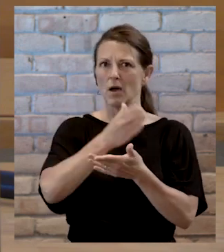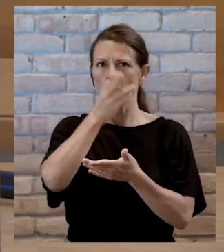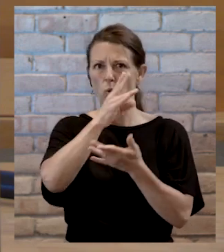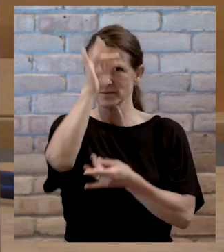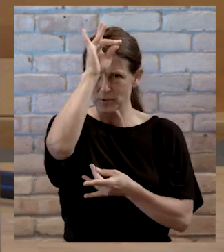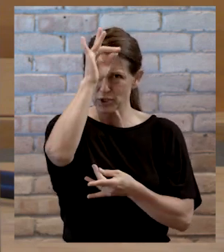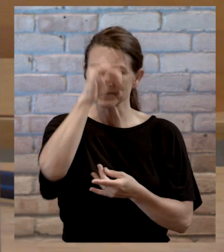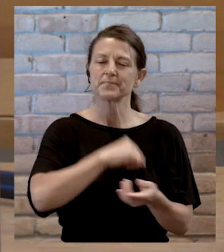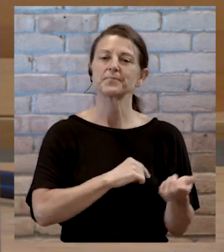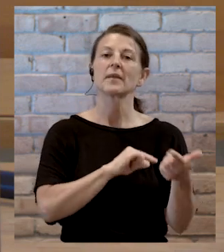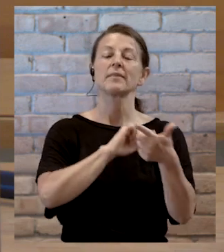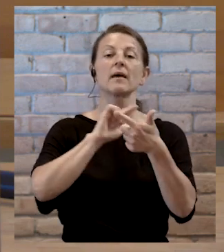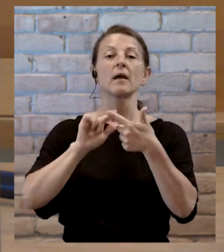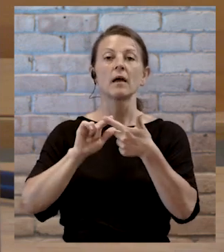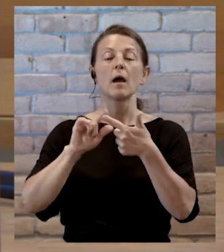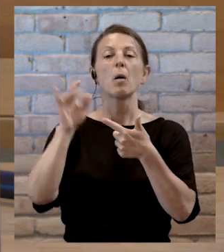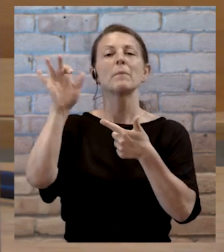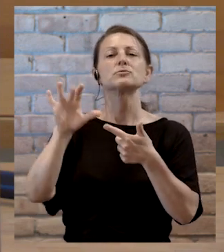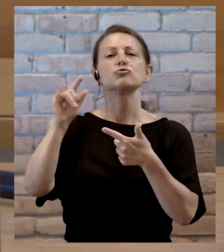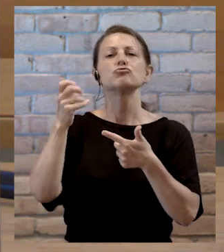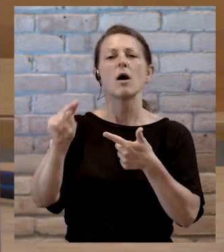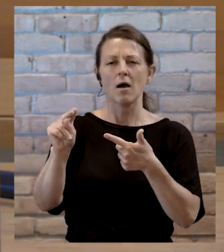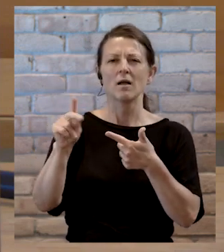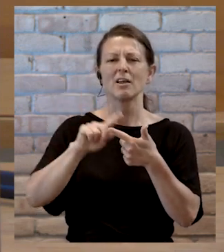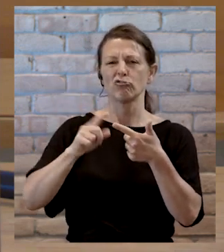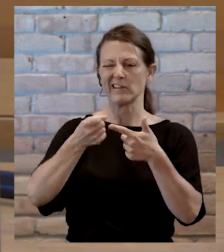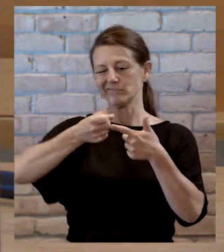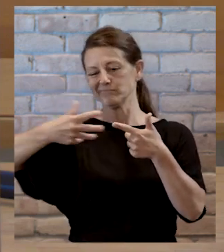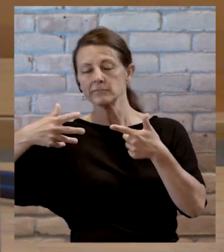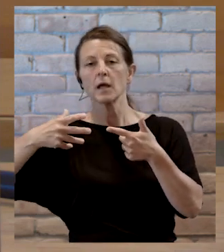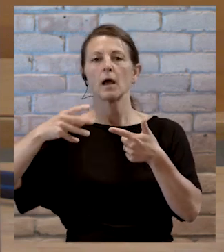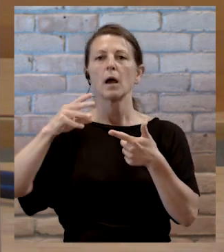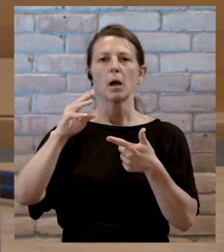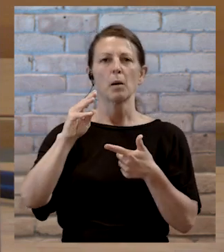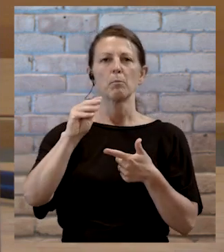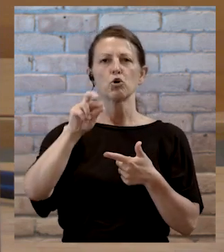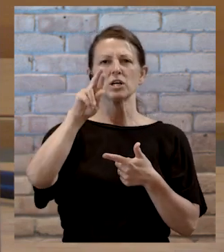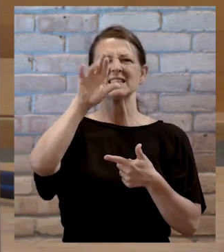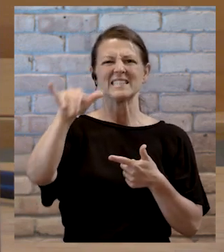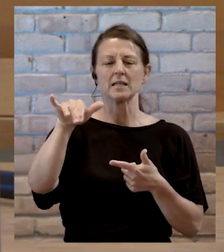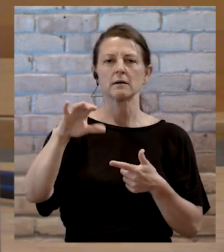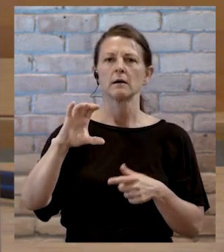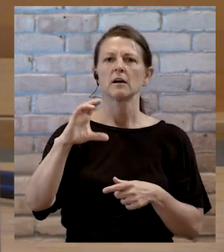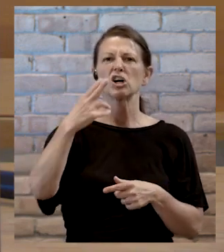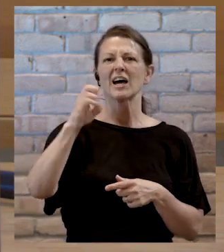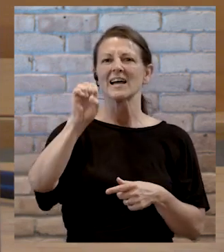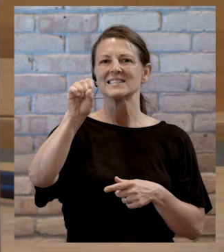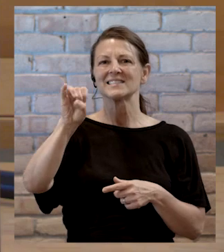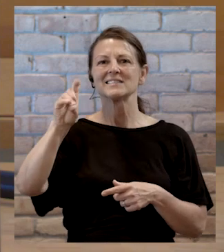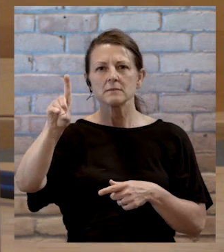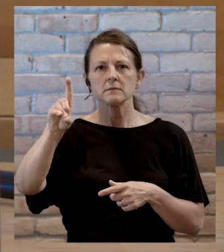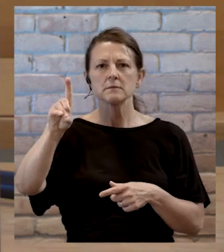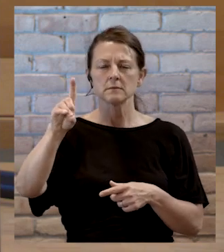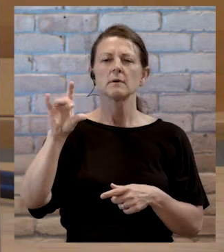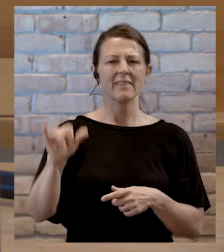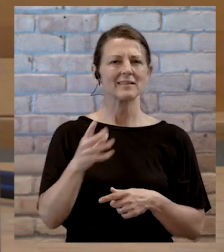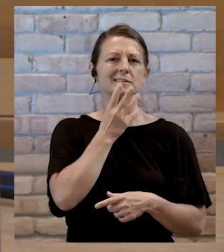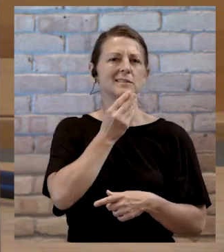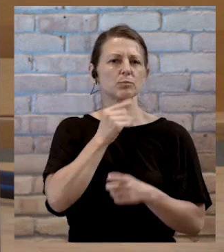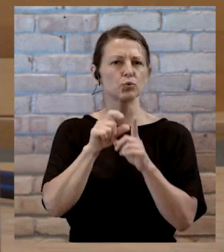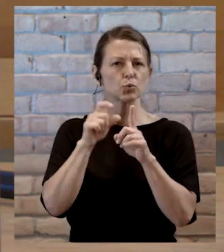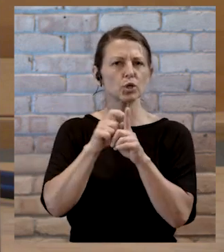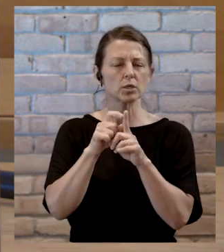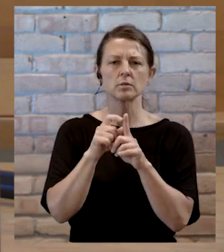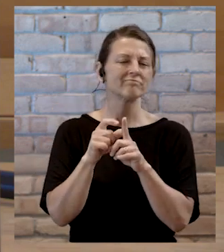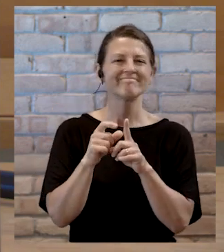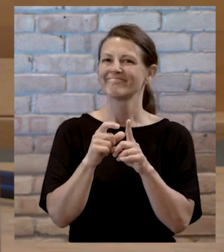unpacked mercy. It's kind of hard to say. Chesed is how you say it, or kesed. And that word